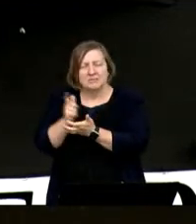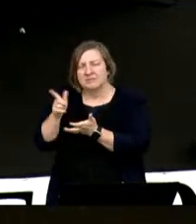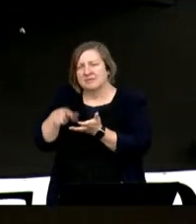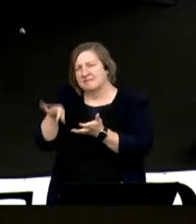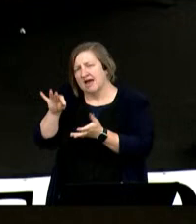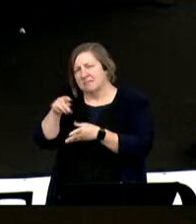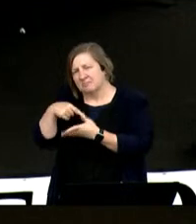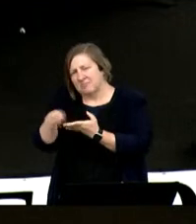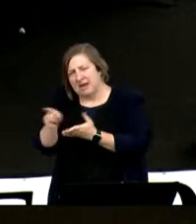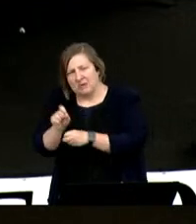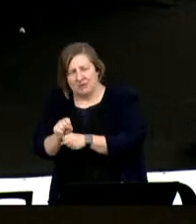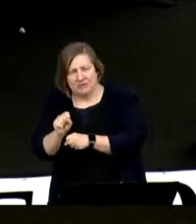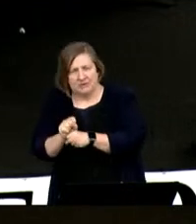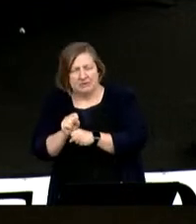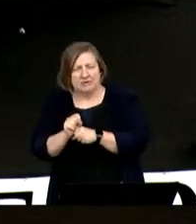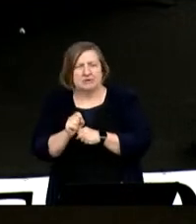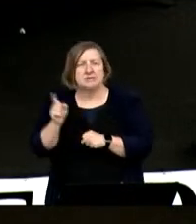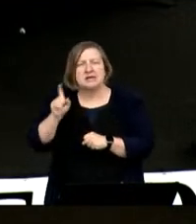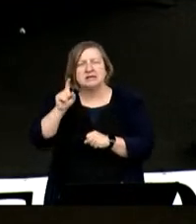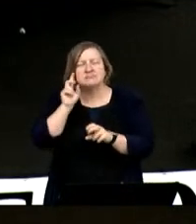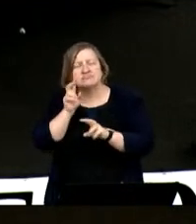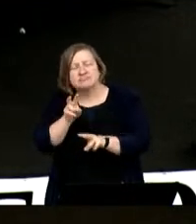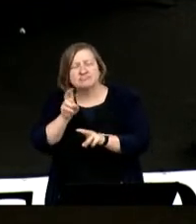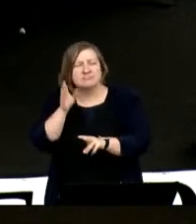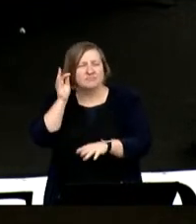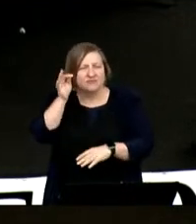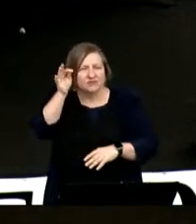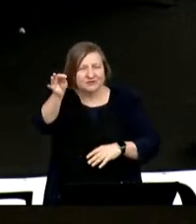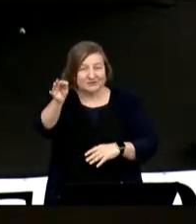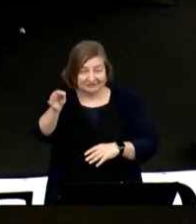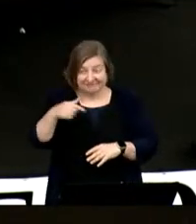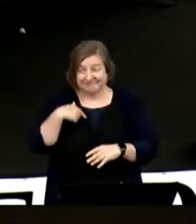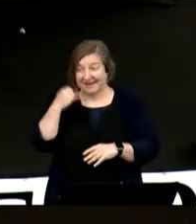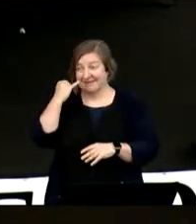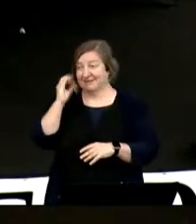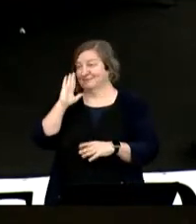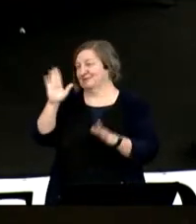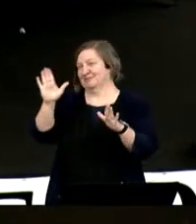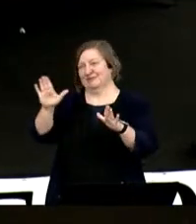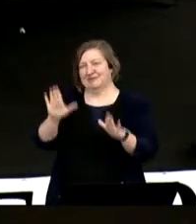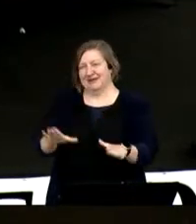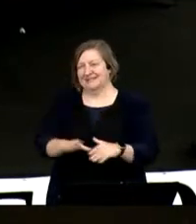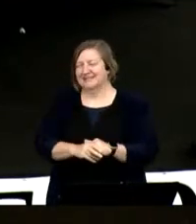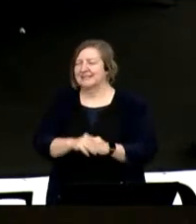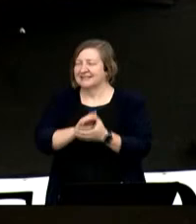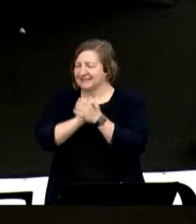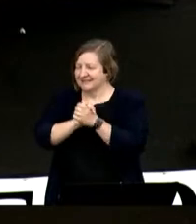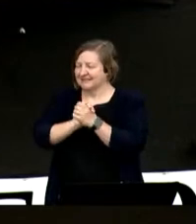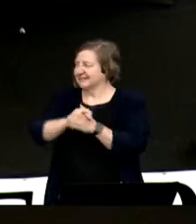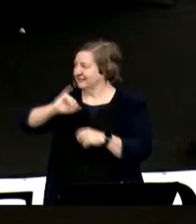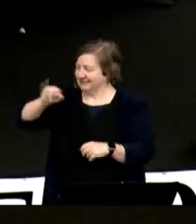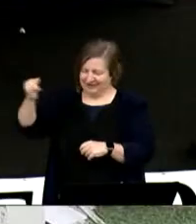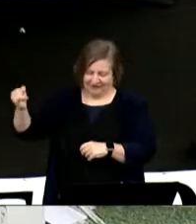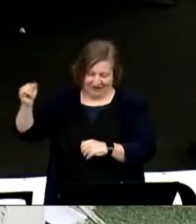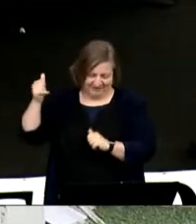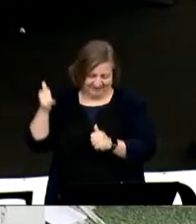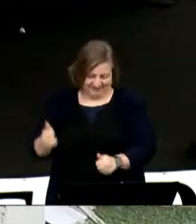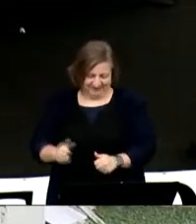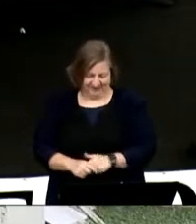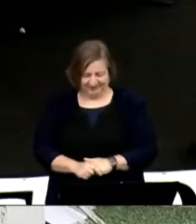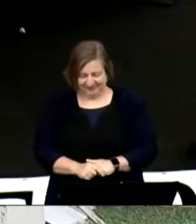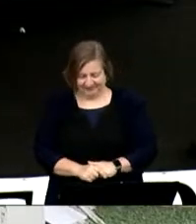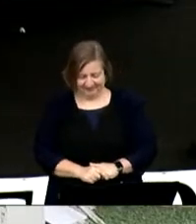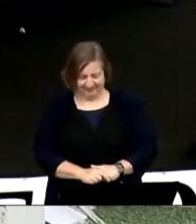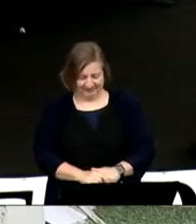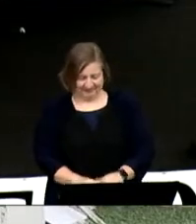employment. He's looking forward to his future, which I'm sure will be bright. So congratulations, JJ.